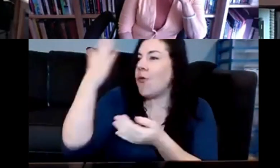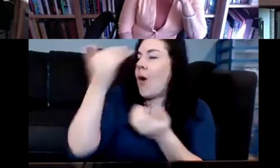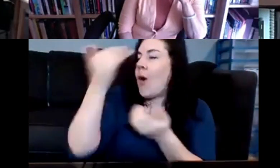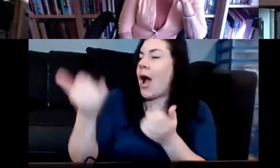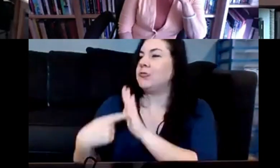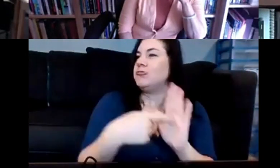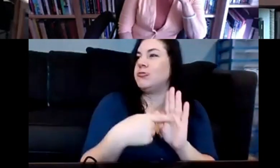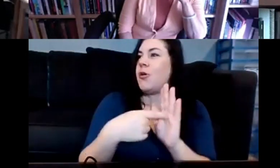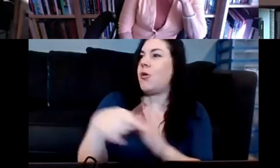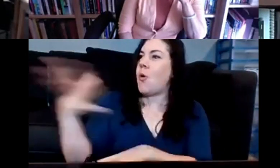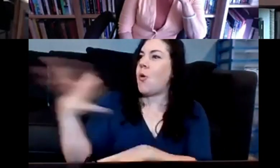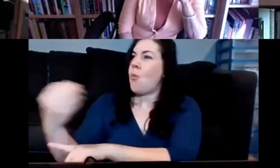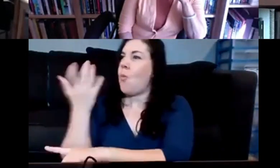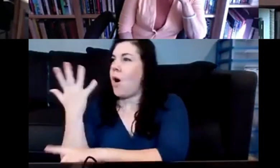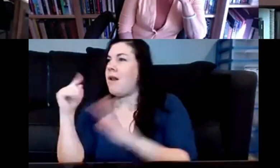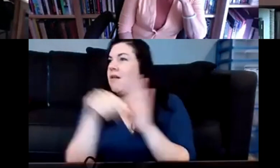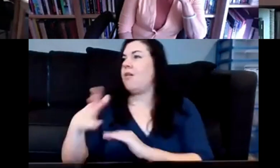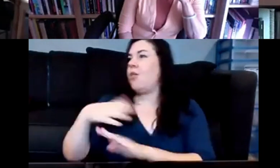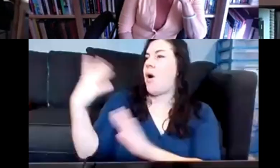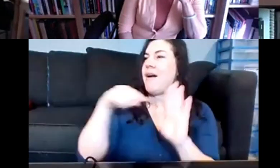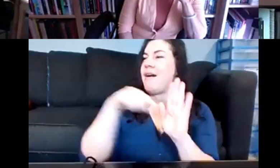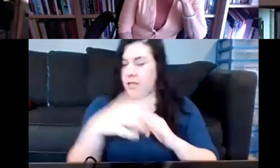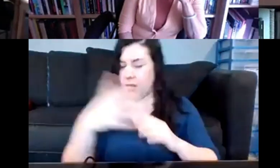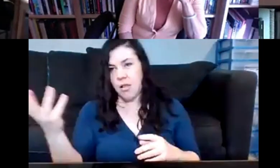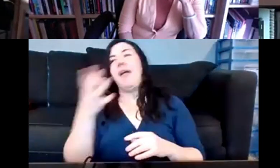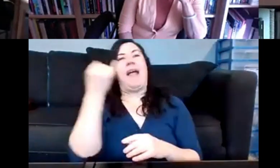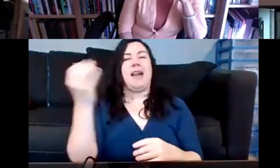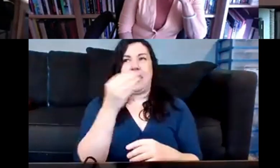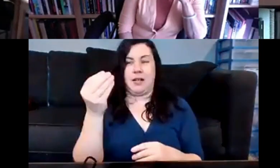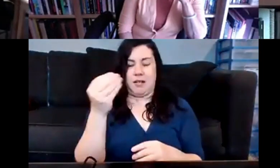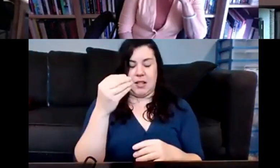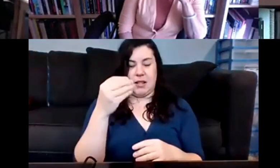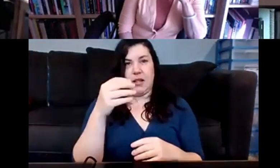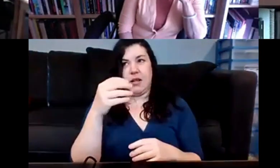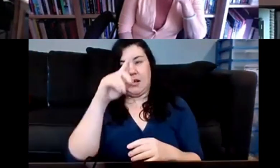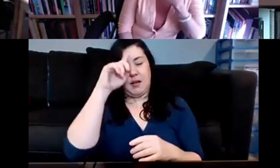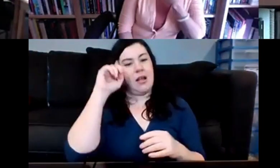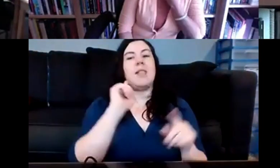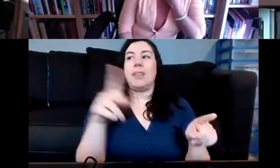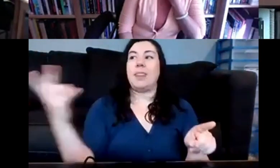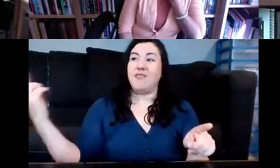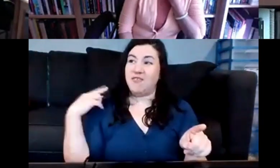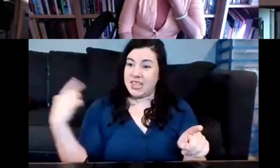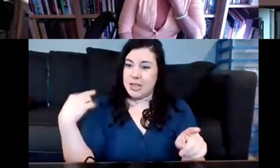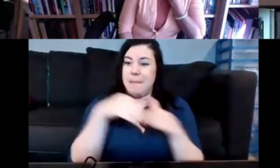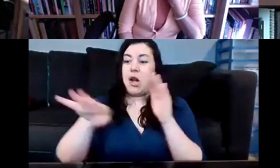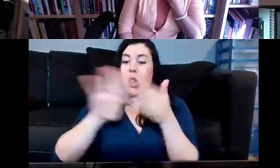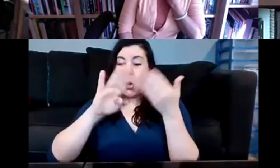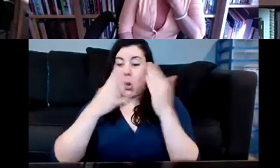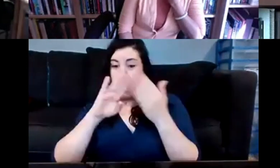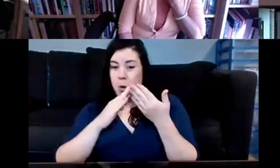So I think it was and if you create work that centers the well-being of victims in your community space, the outcome is